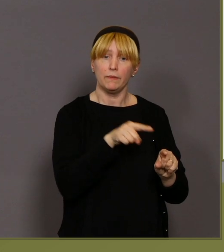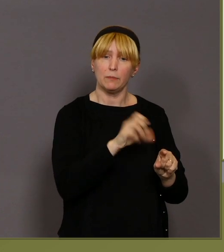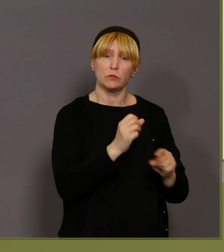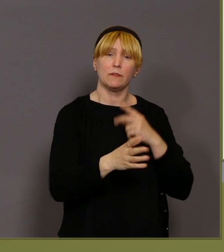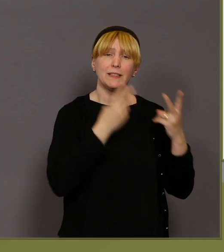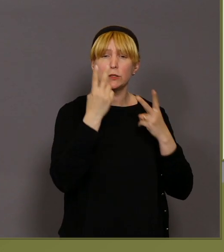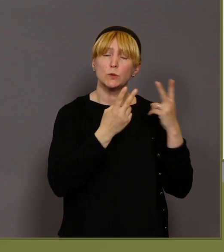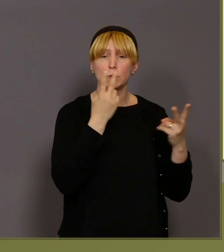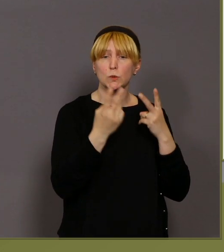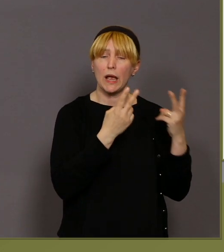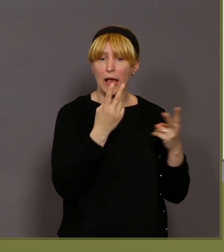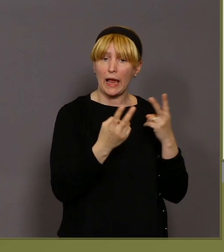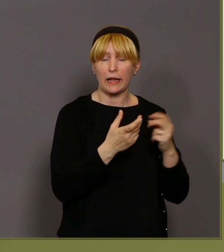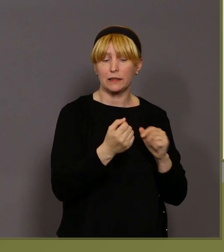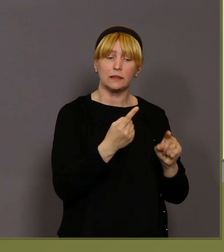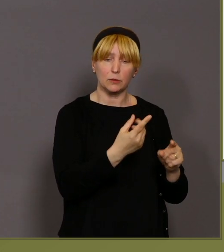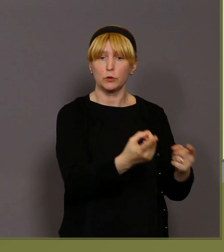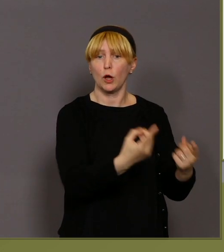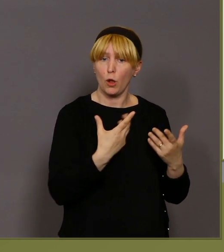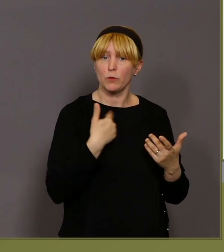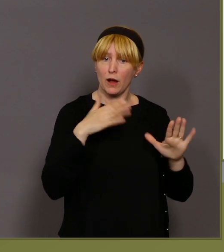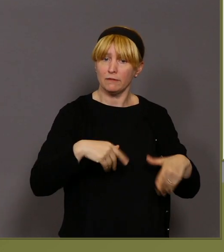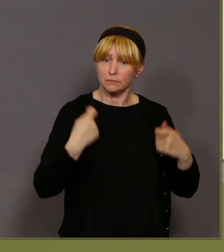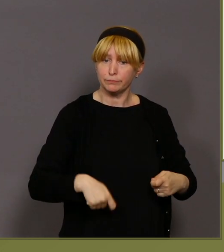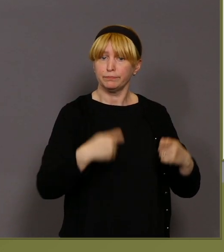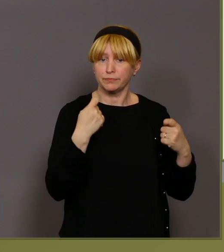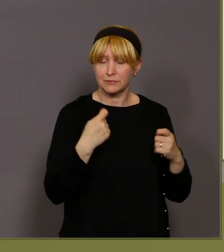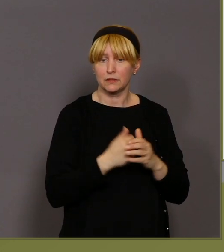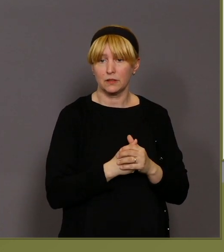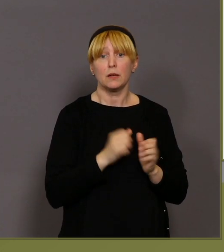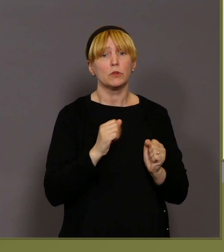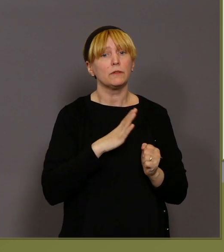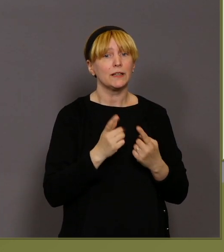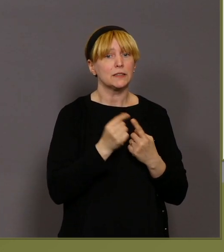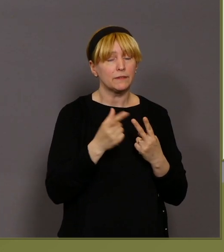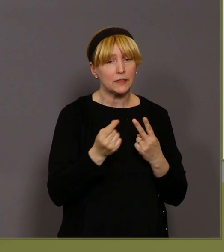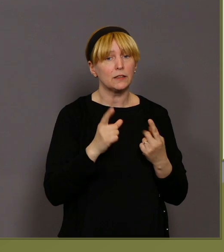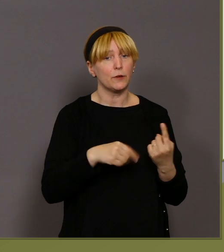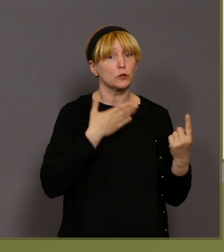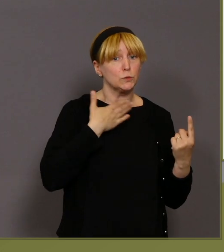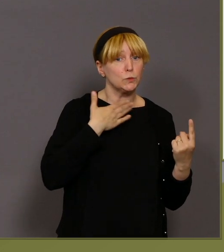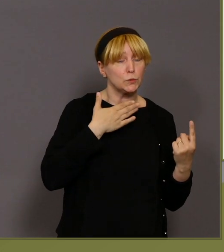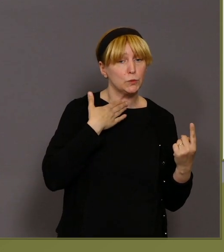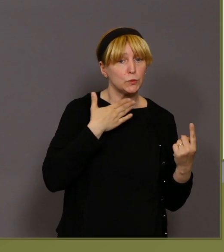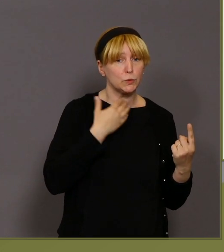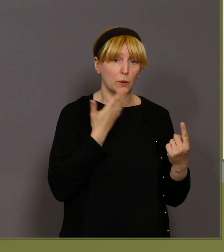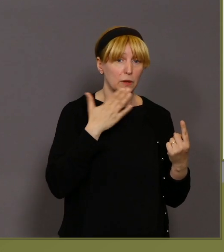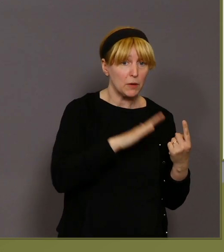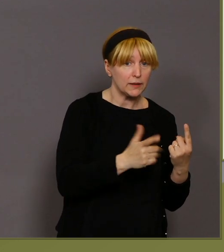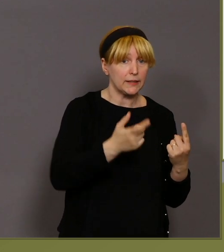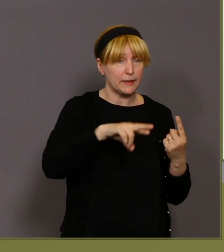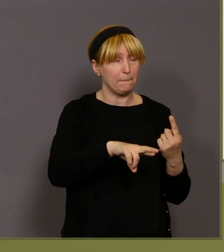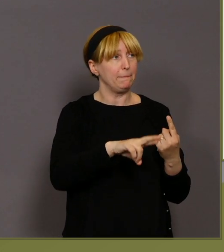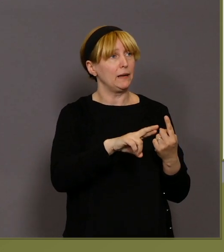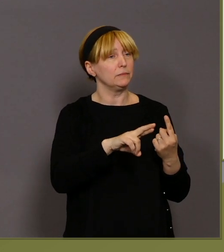visual indicator in that case. And you need to provide alternatives to voice and video-based services. So for example, if you